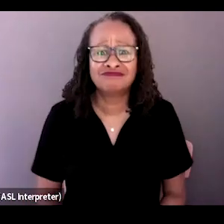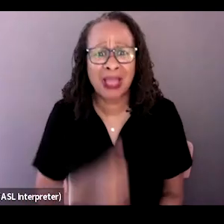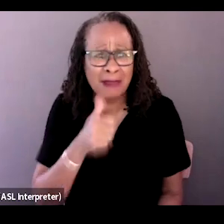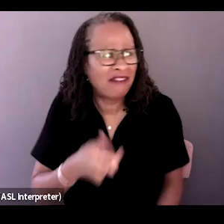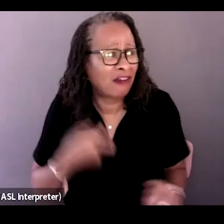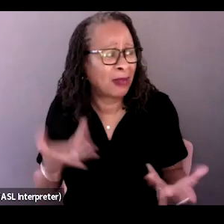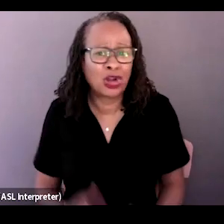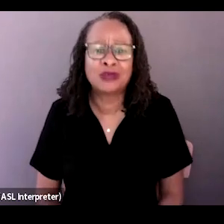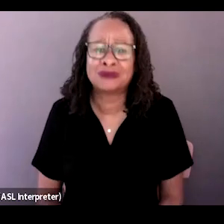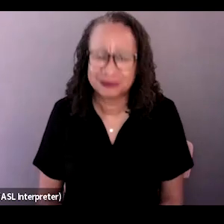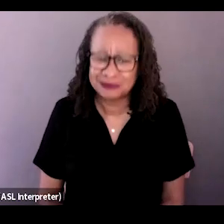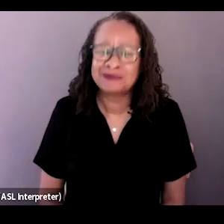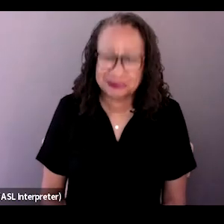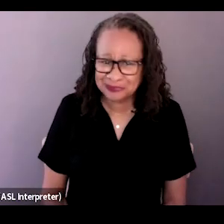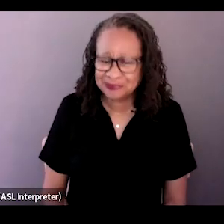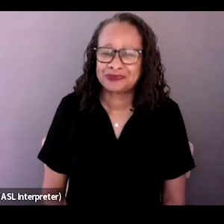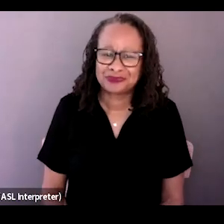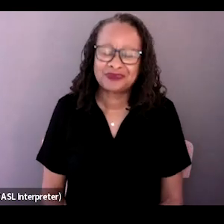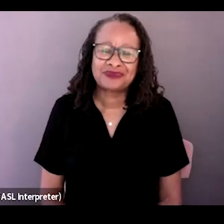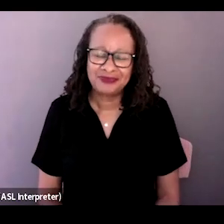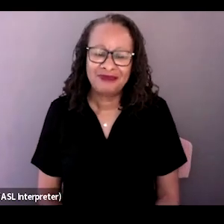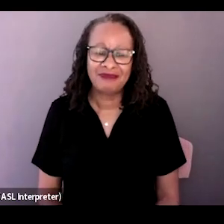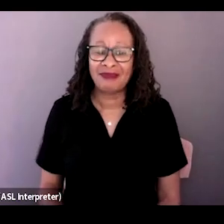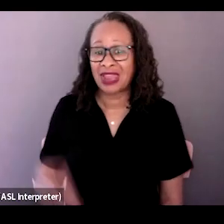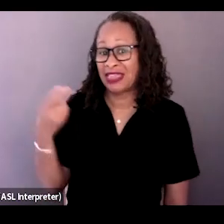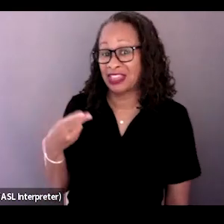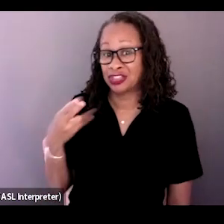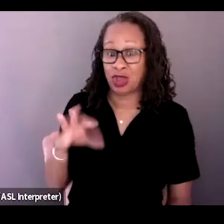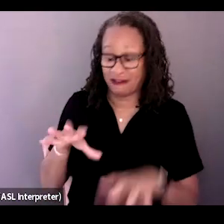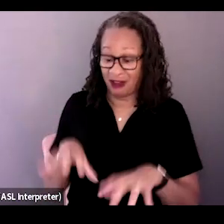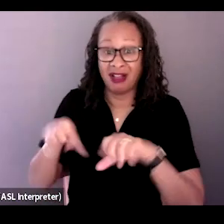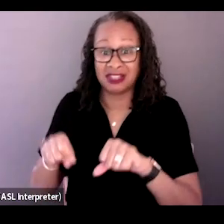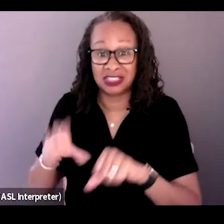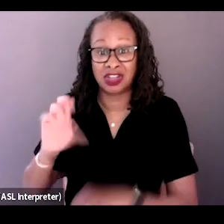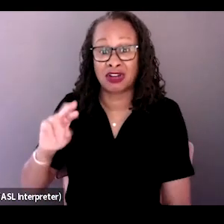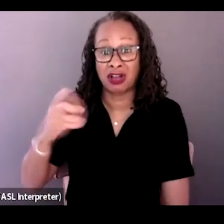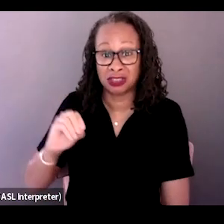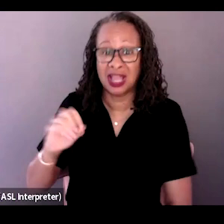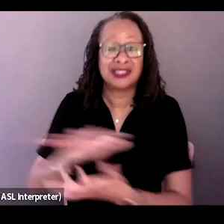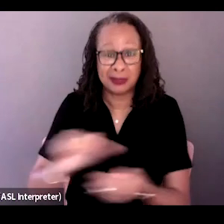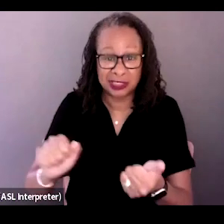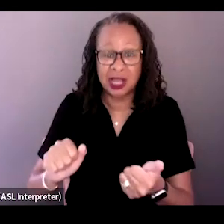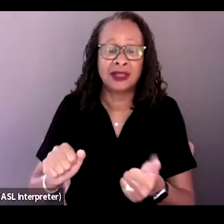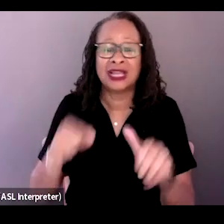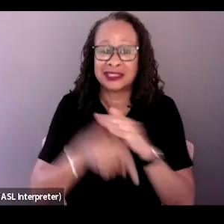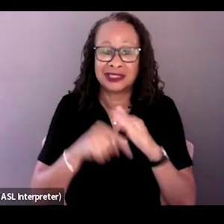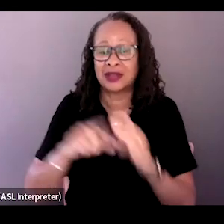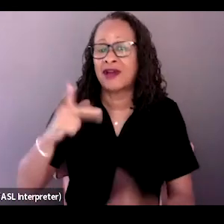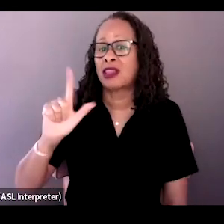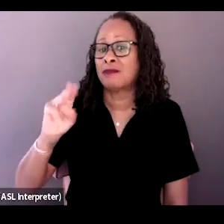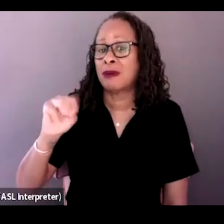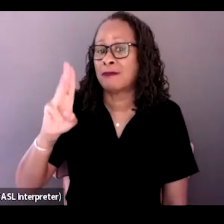Very sharp indeed. The history of colonization in the Congo, the sabotage, the assassination of Patrice Lumumba, have been